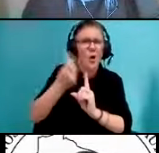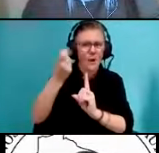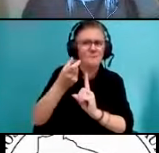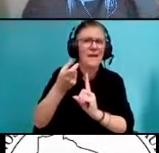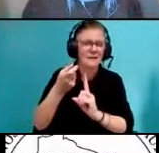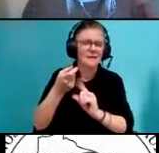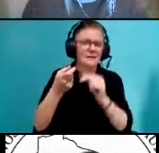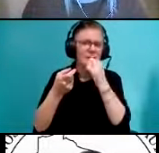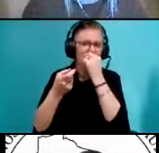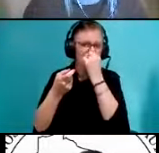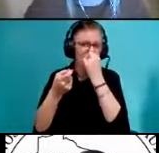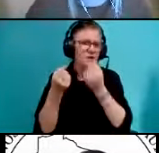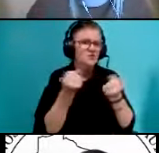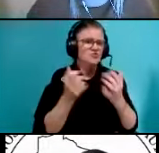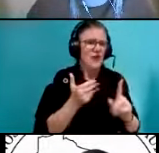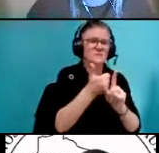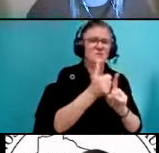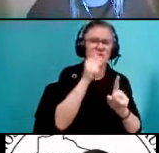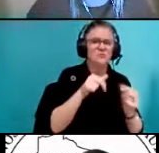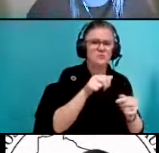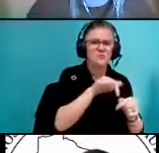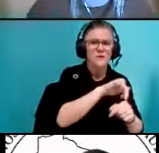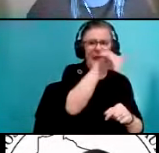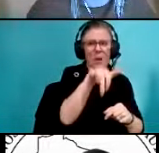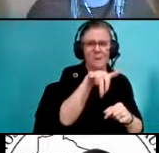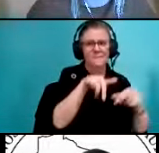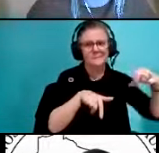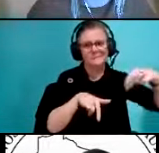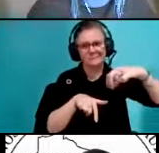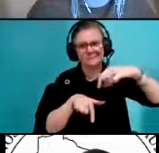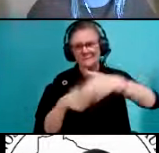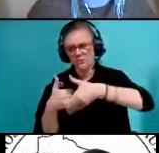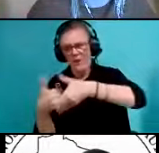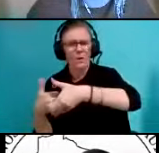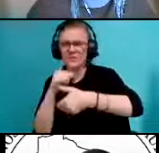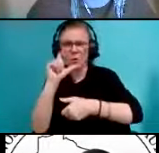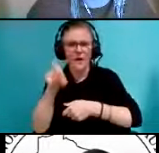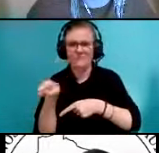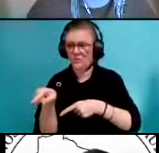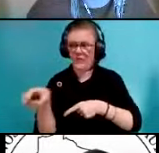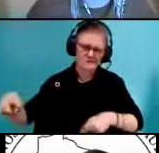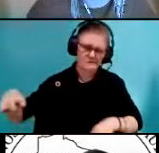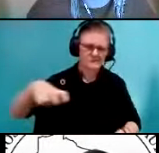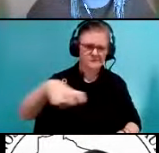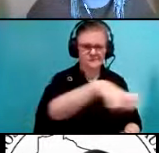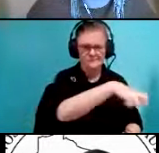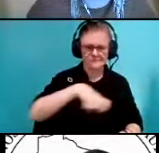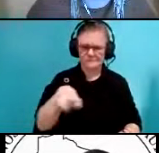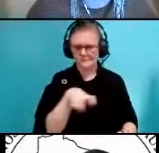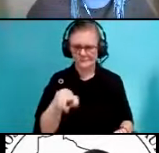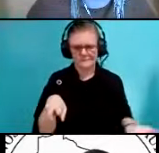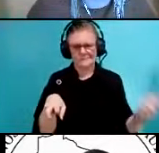essentially. So the driver doesn't have to get out of their seat to assist in basically all circumstances. So that